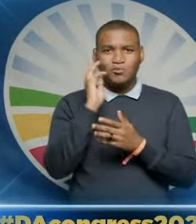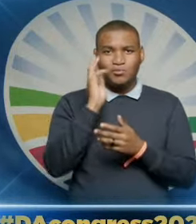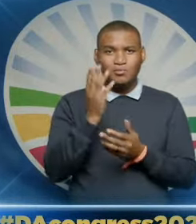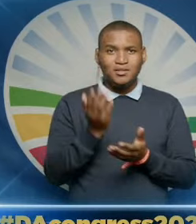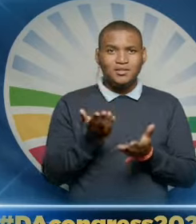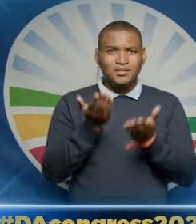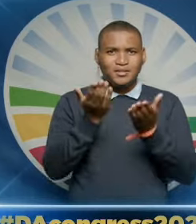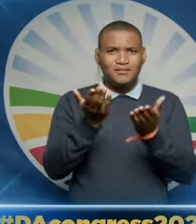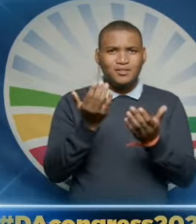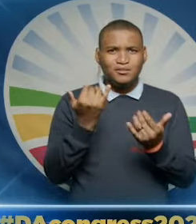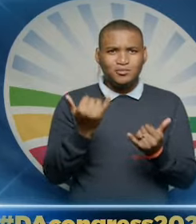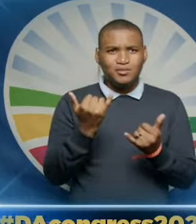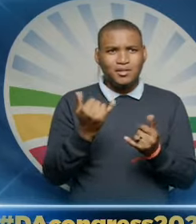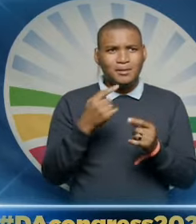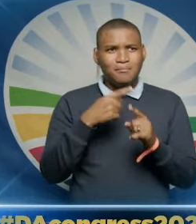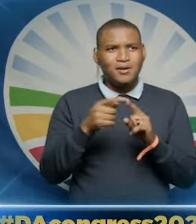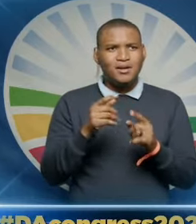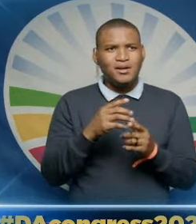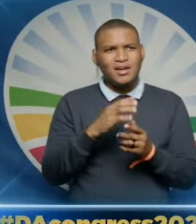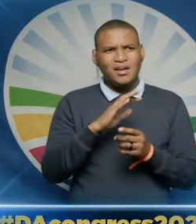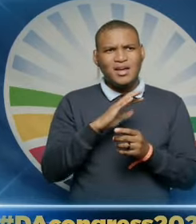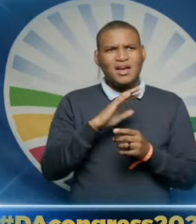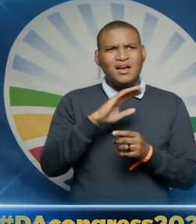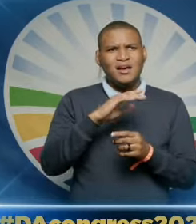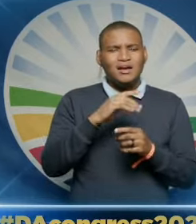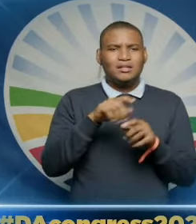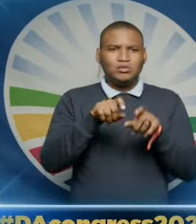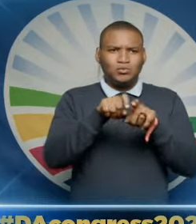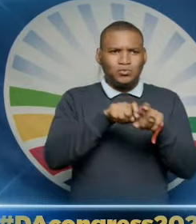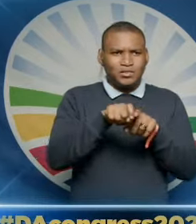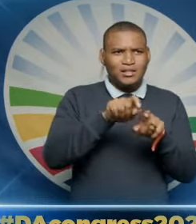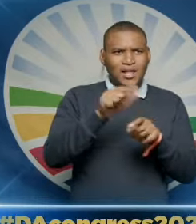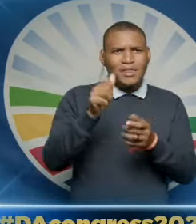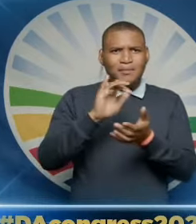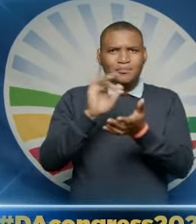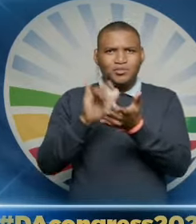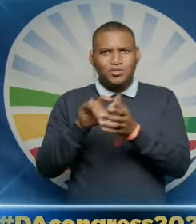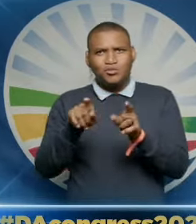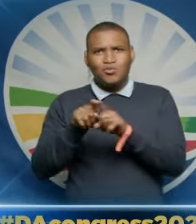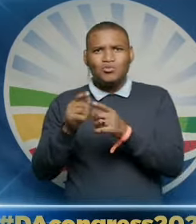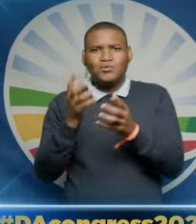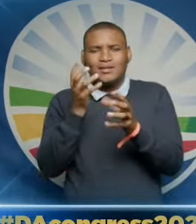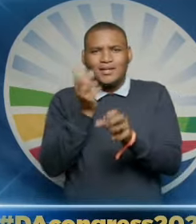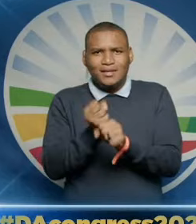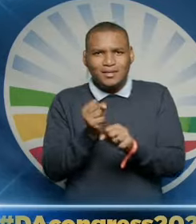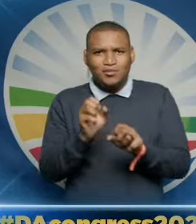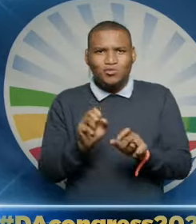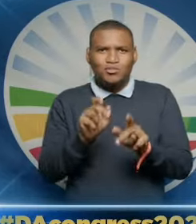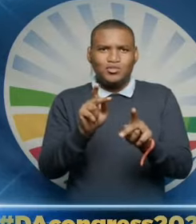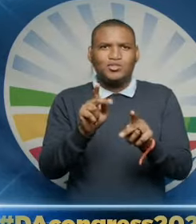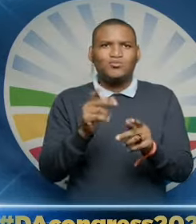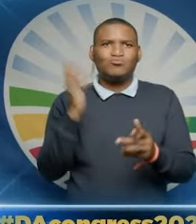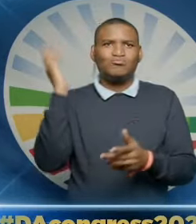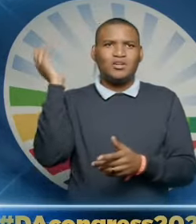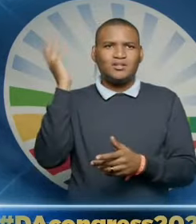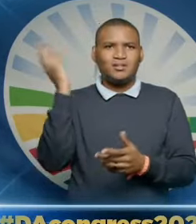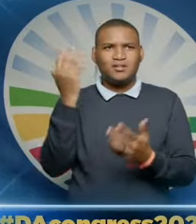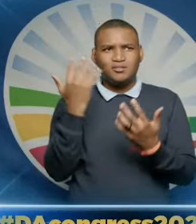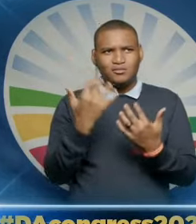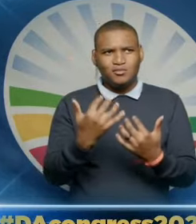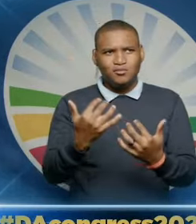delivered. But those that are contesting other positions, did they also get an opportunity to address Congress? Yeah,